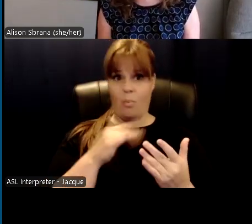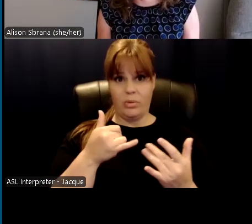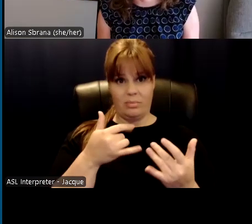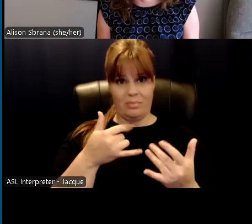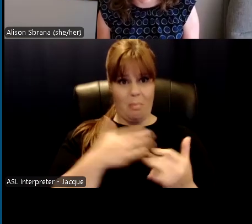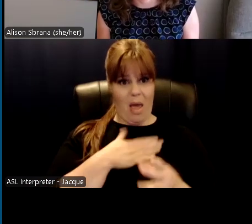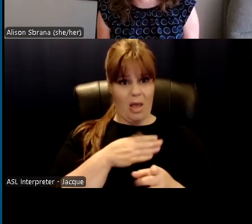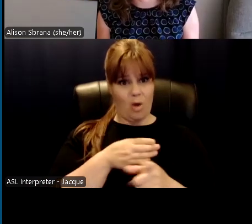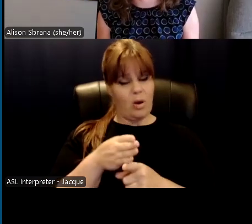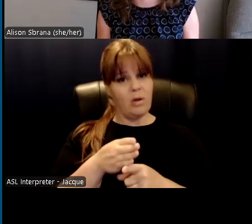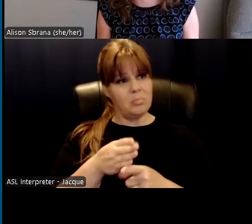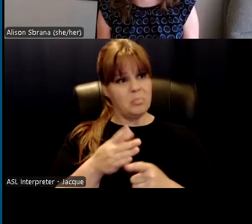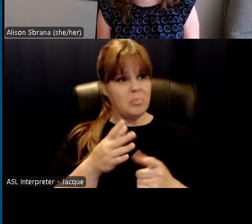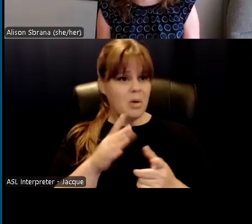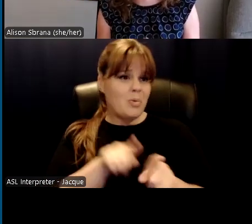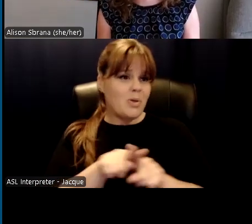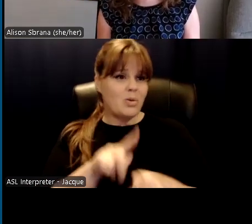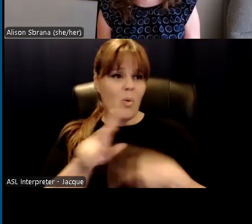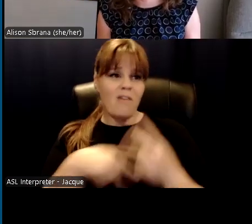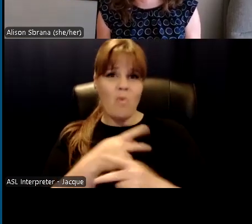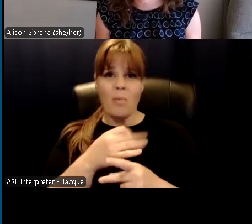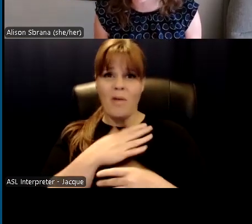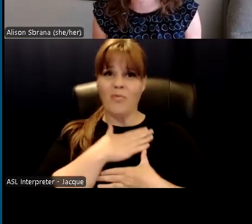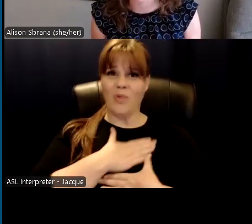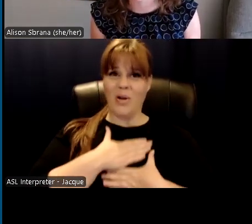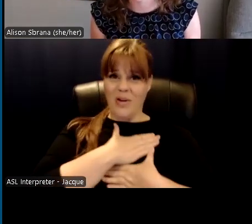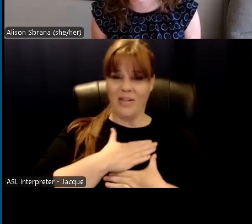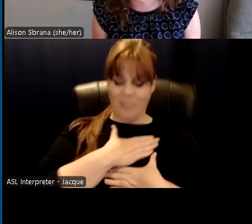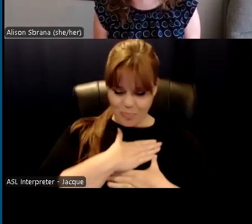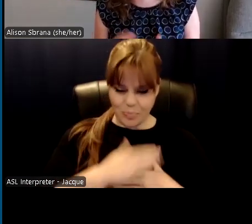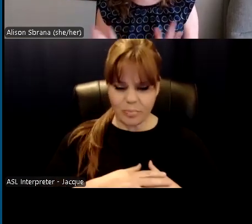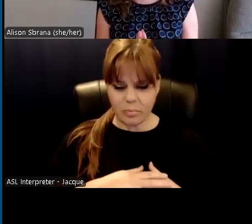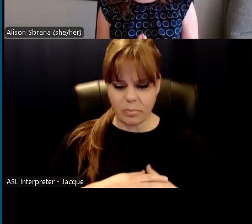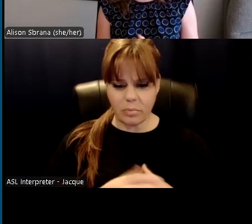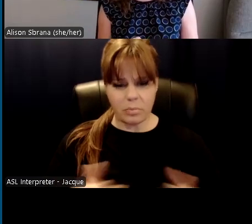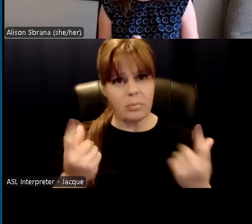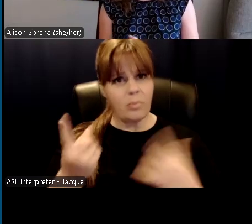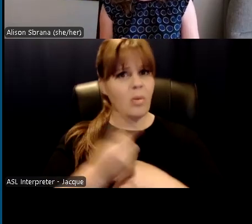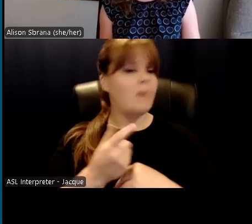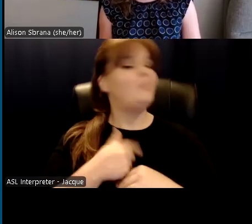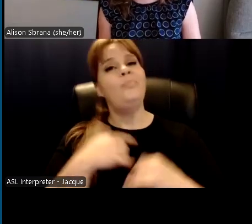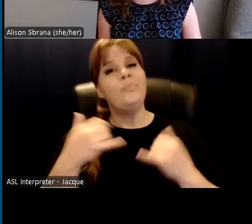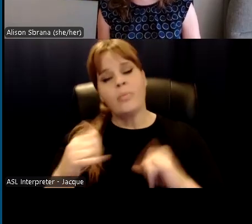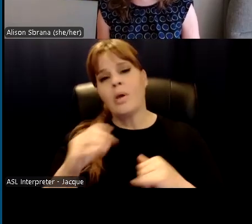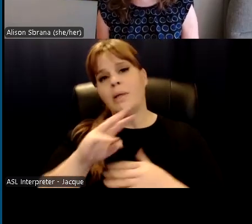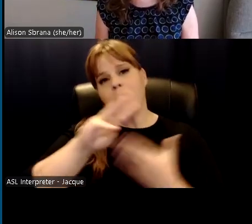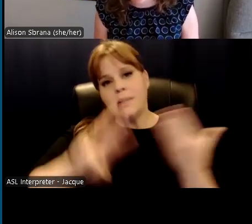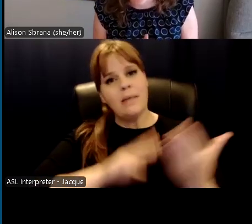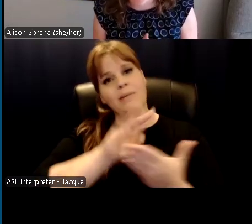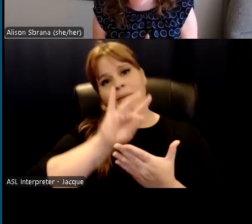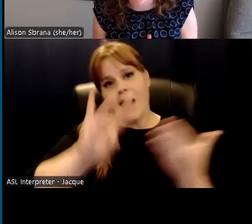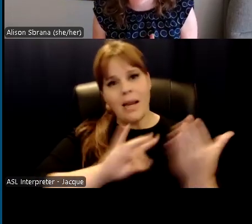it was a form of recreation for me. And there were many days where I would play, 6, 8 hours a